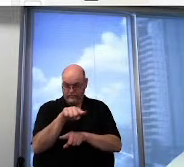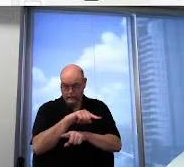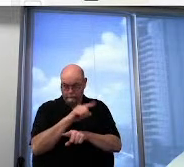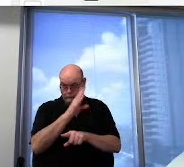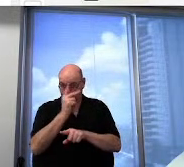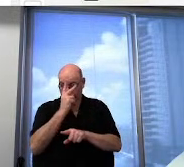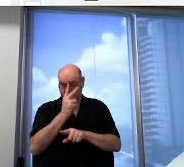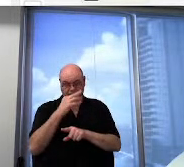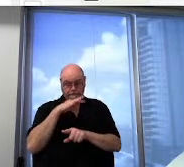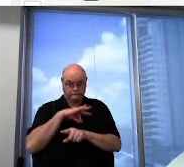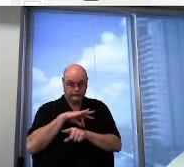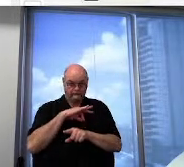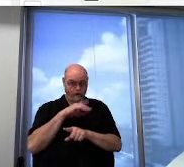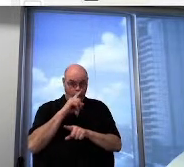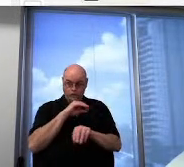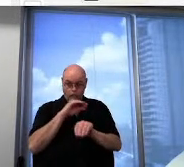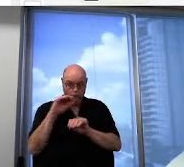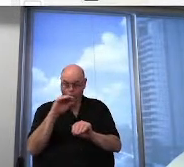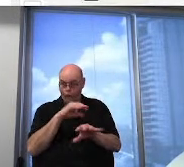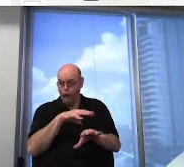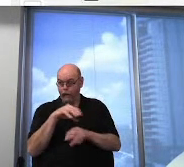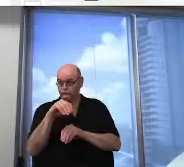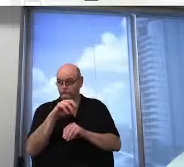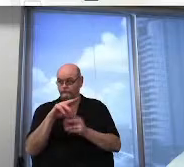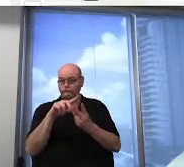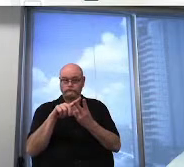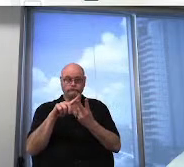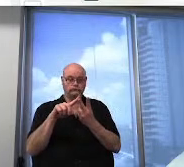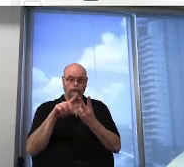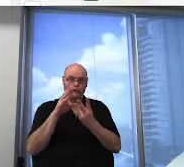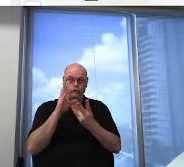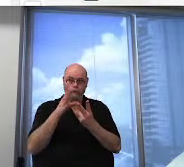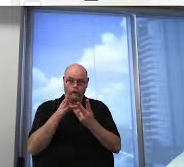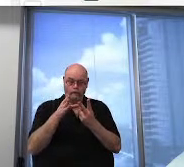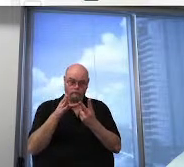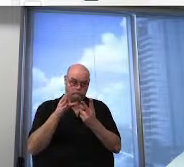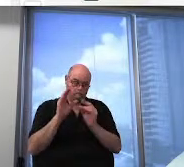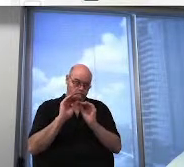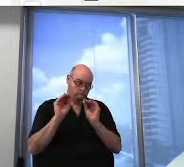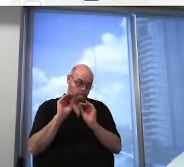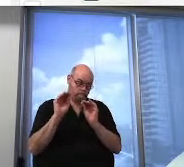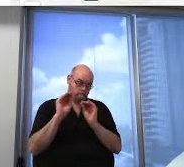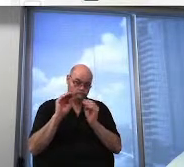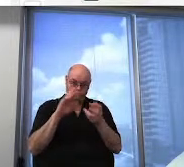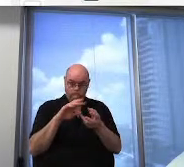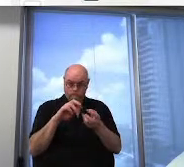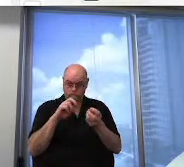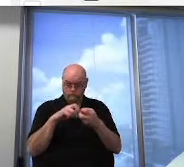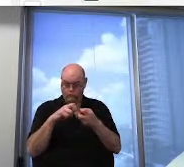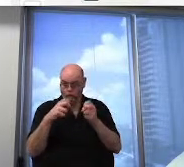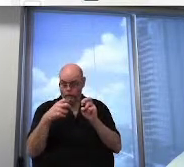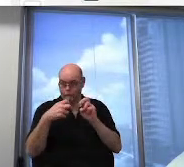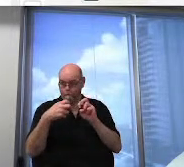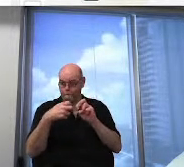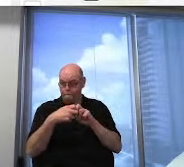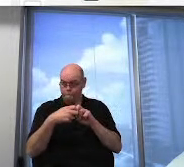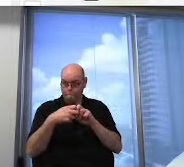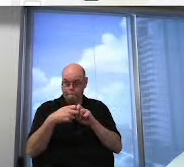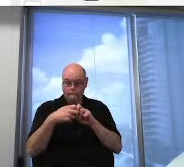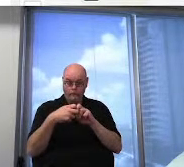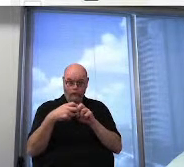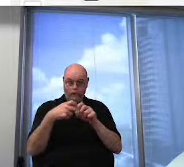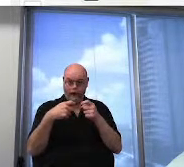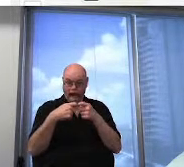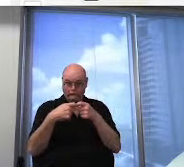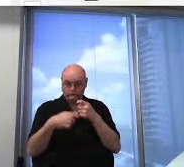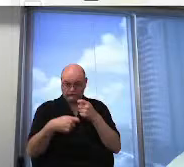to them? Will they see no outages? Will they see no major